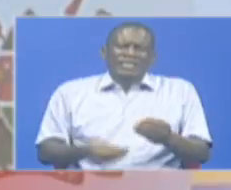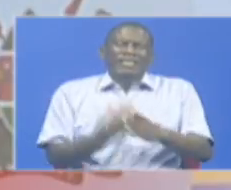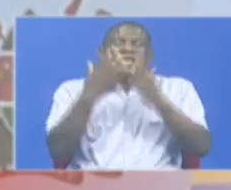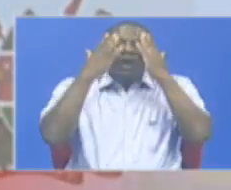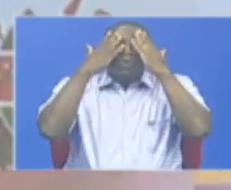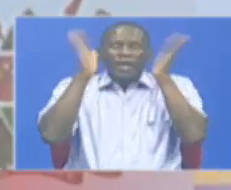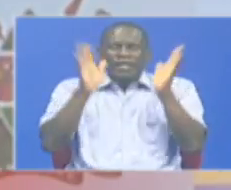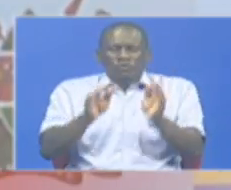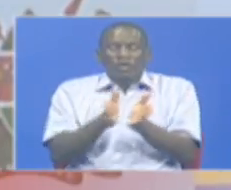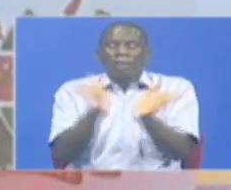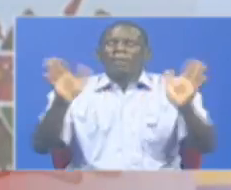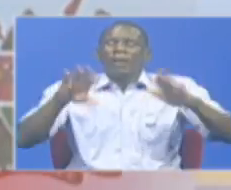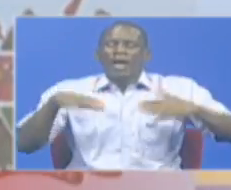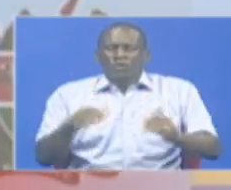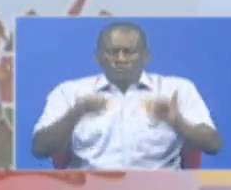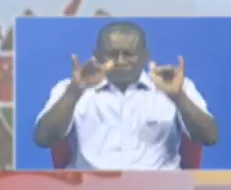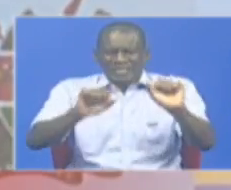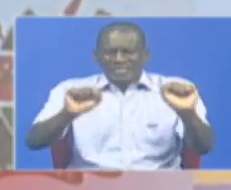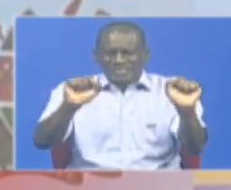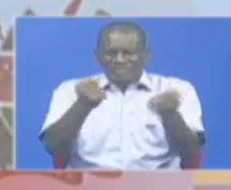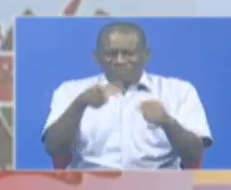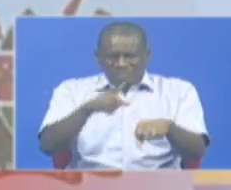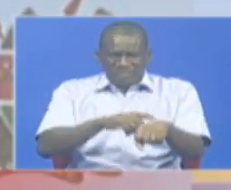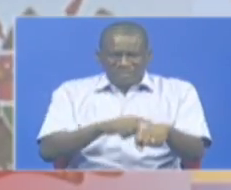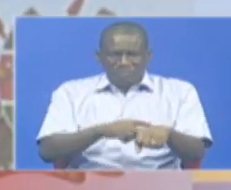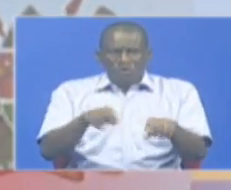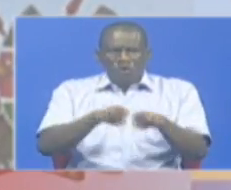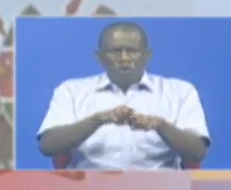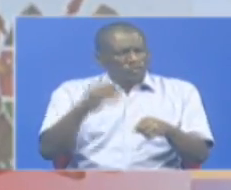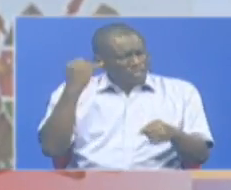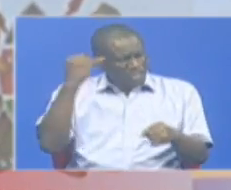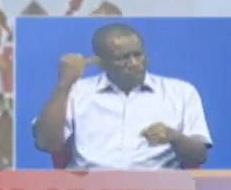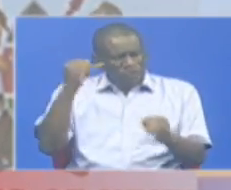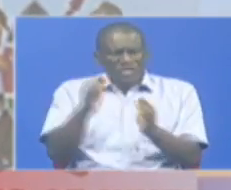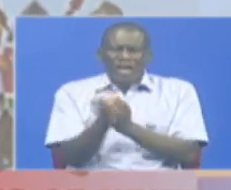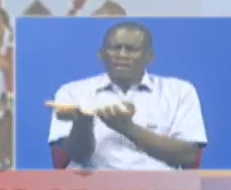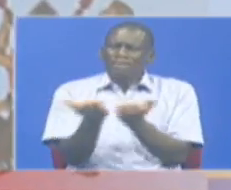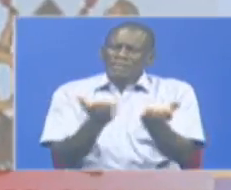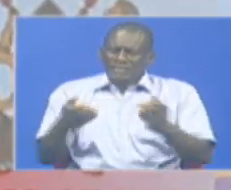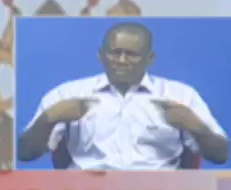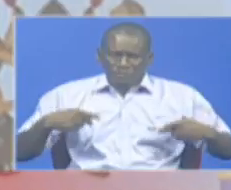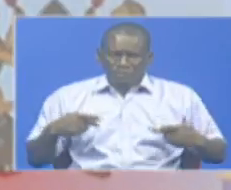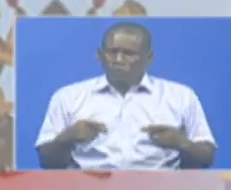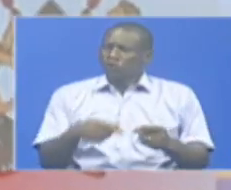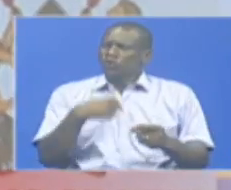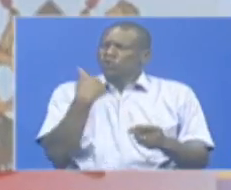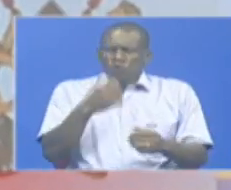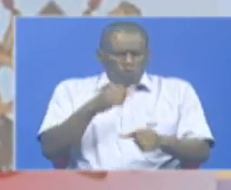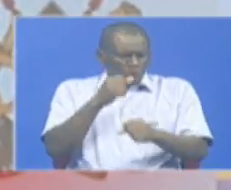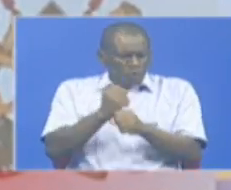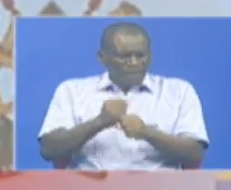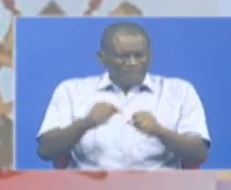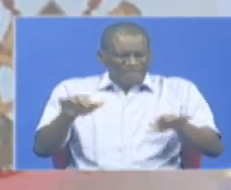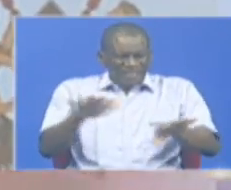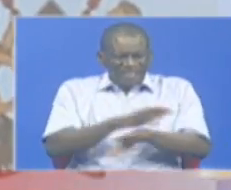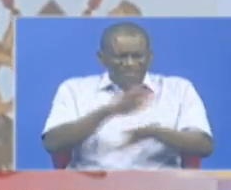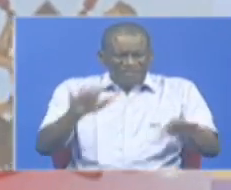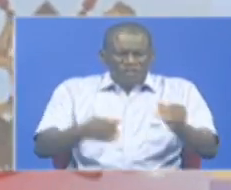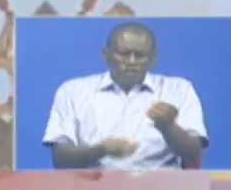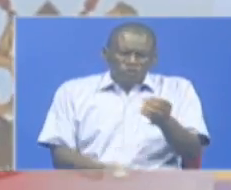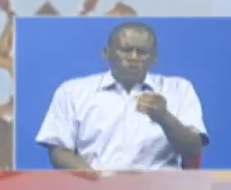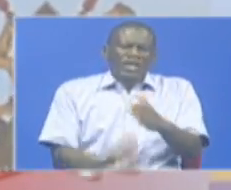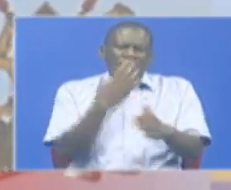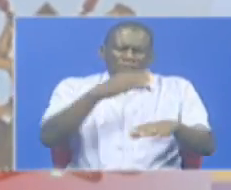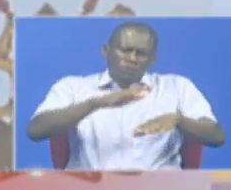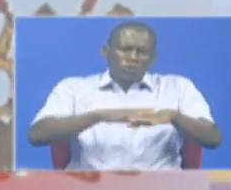keep safe during this period, to our innovators and our entrepreneurs who are pulling all stops to design appropriate